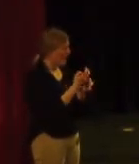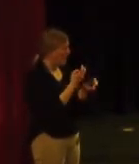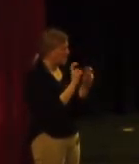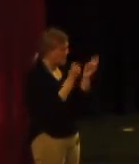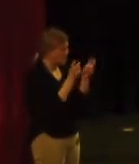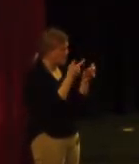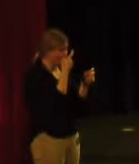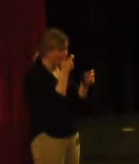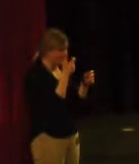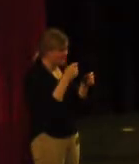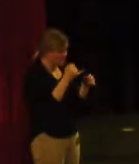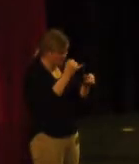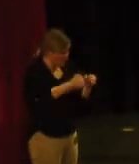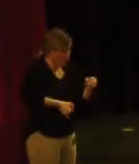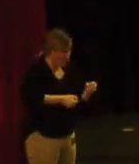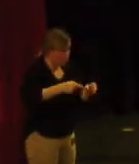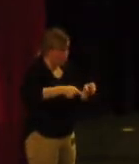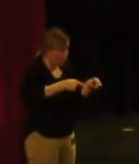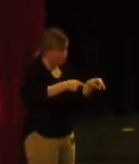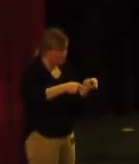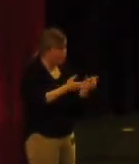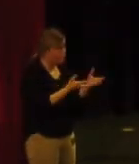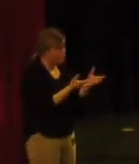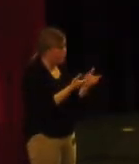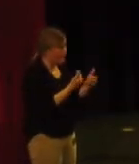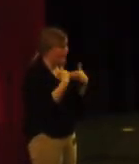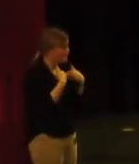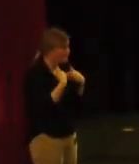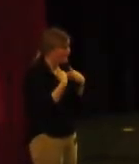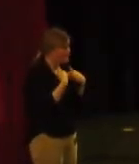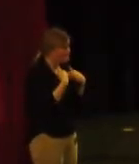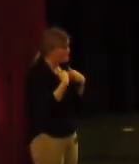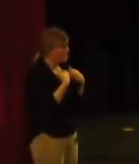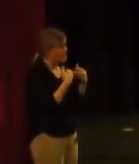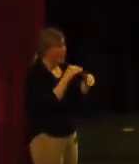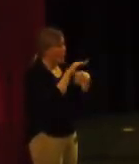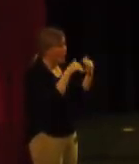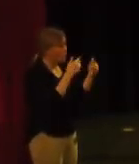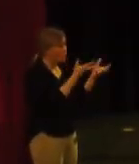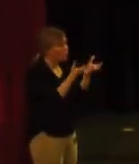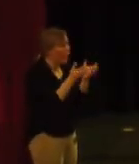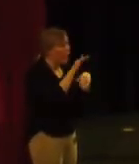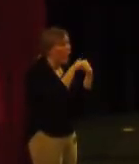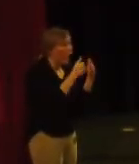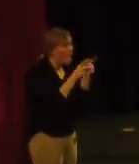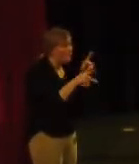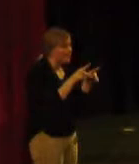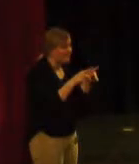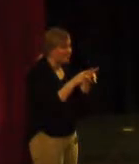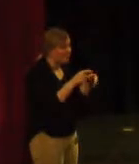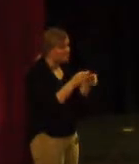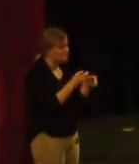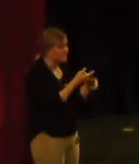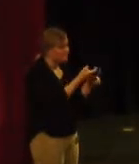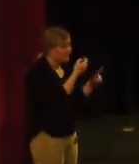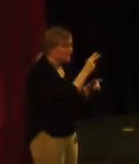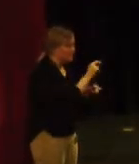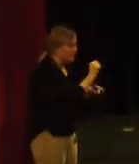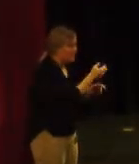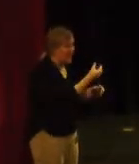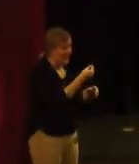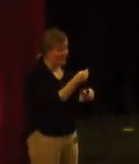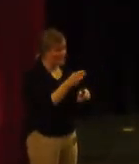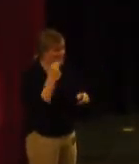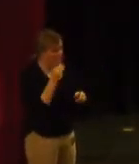border, and yet you want pilgrims from both Mexico and the U.S. to be able to get to the top. So this is kind of its